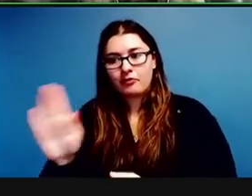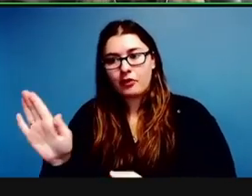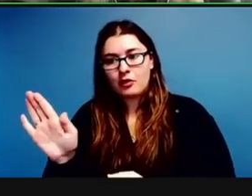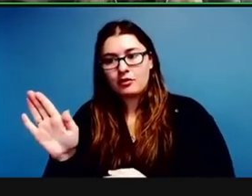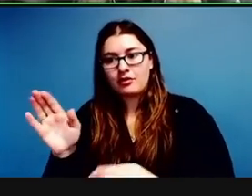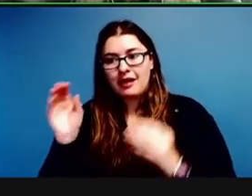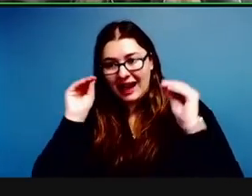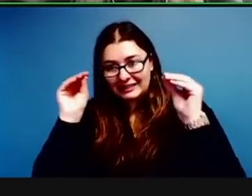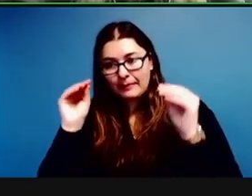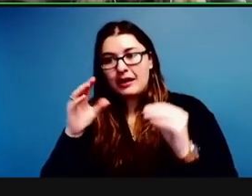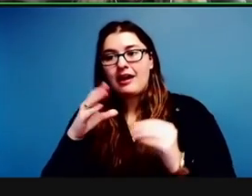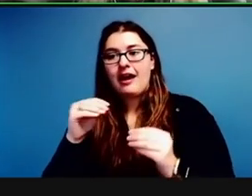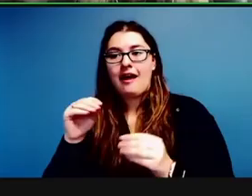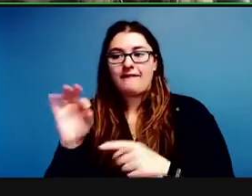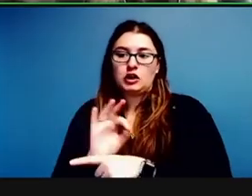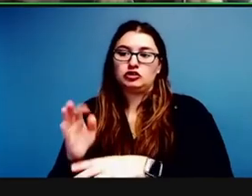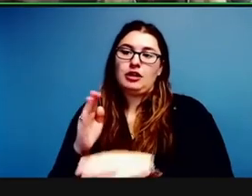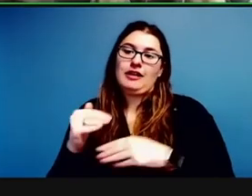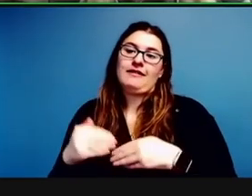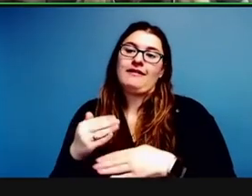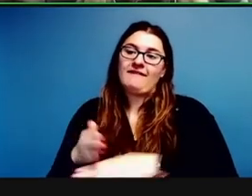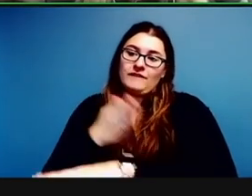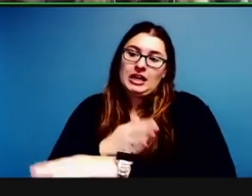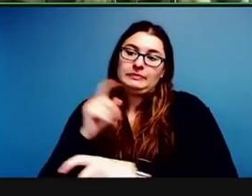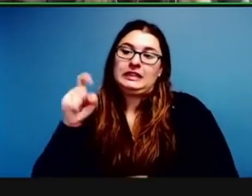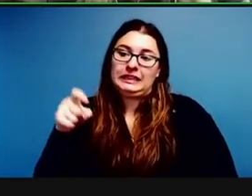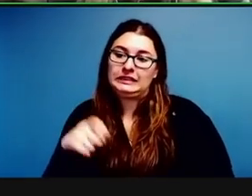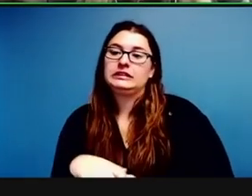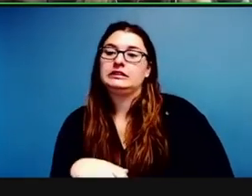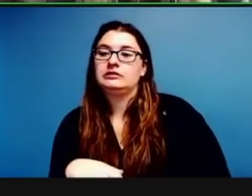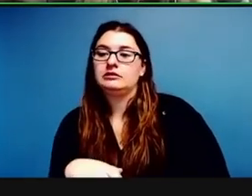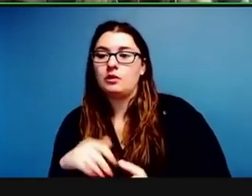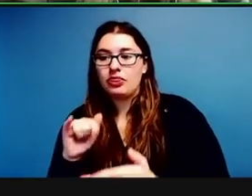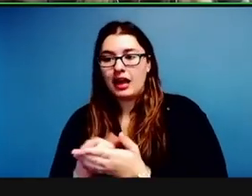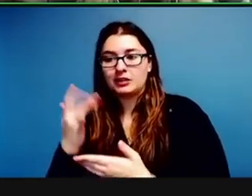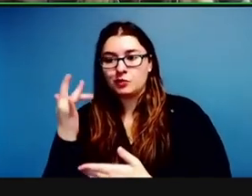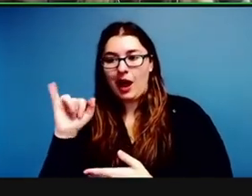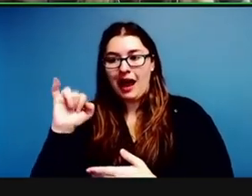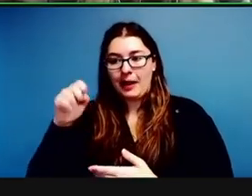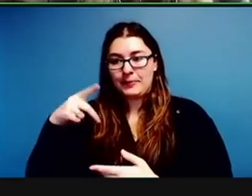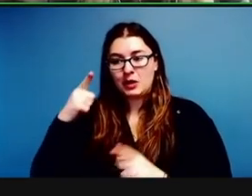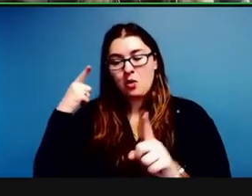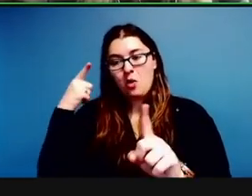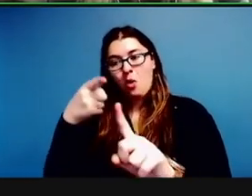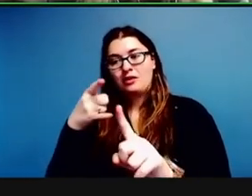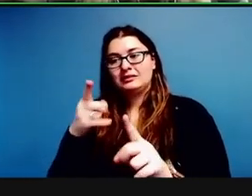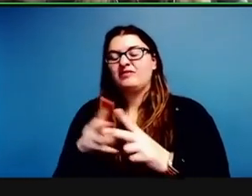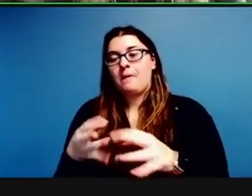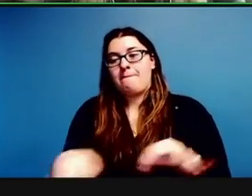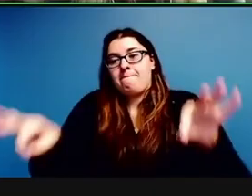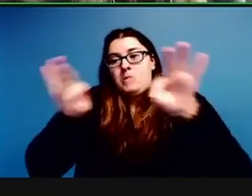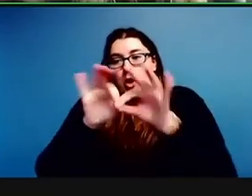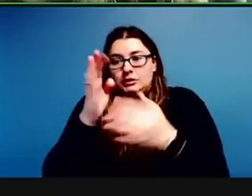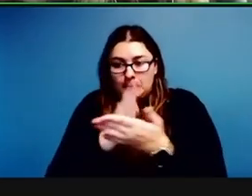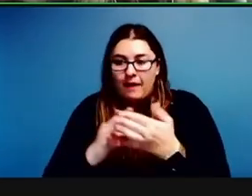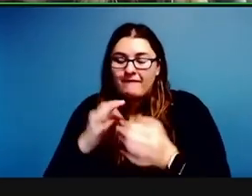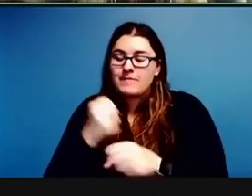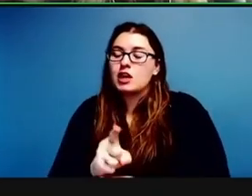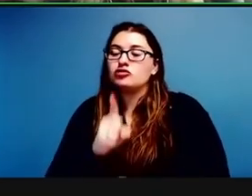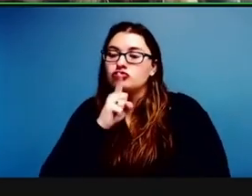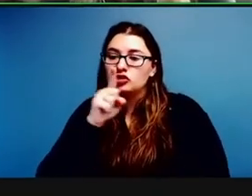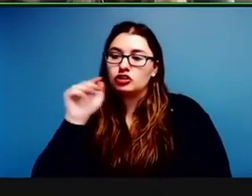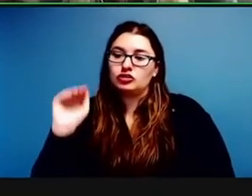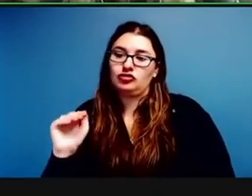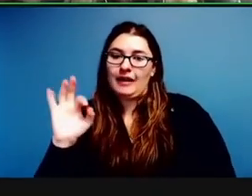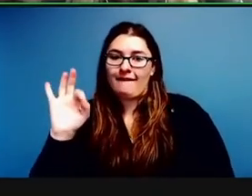and functional advancement needs. So that is why IEP goals are an essential part of ensuring a child's